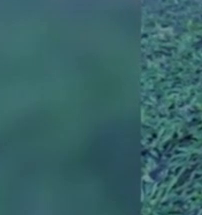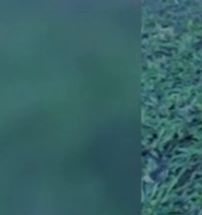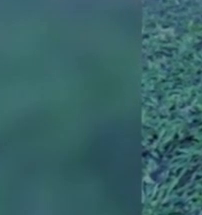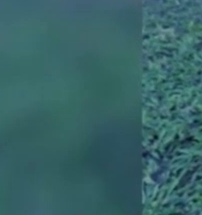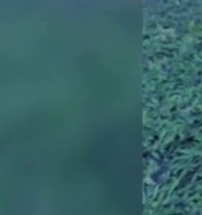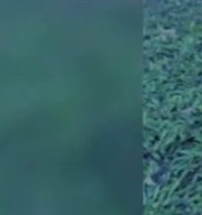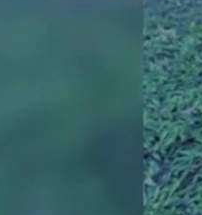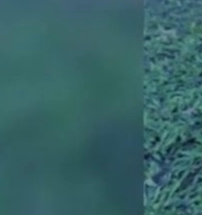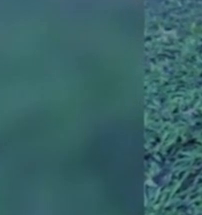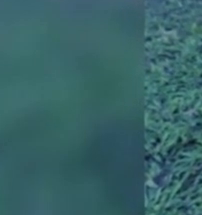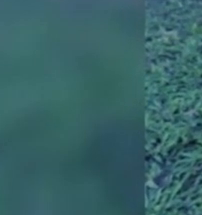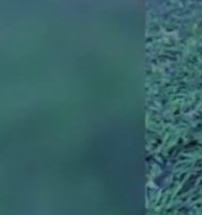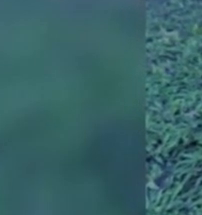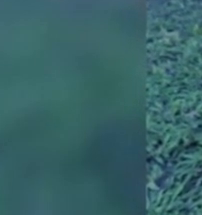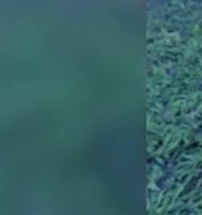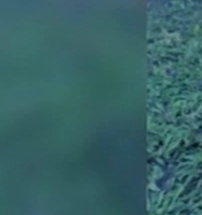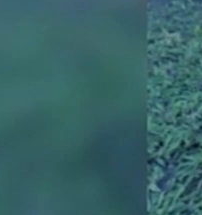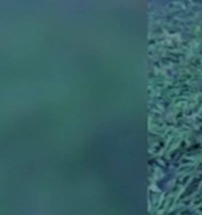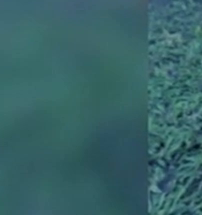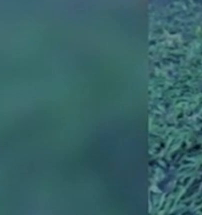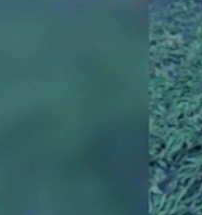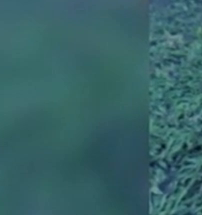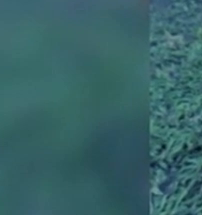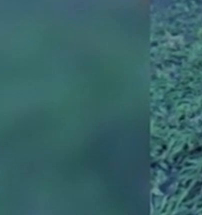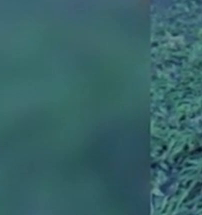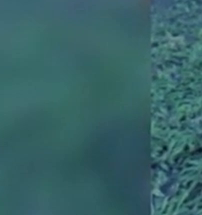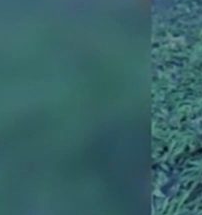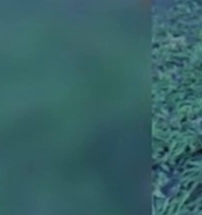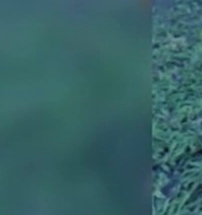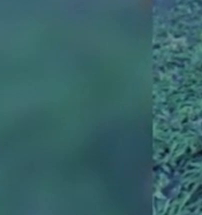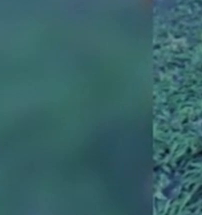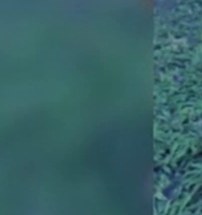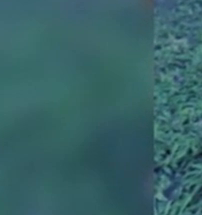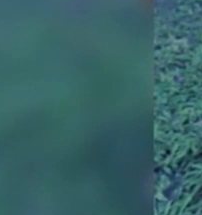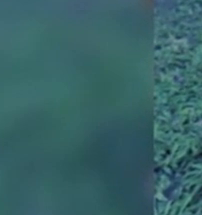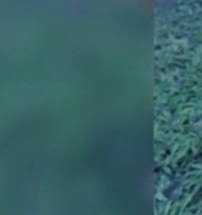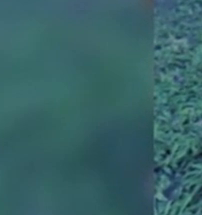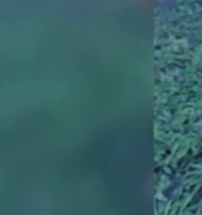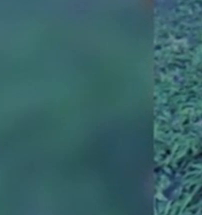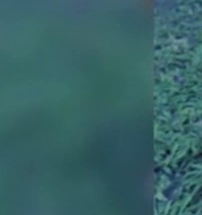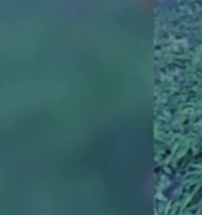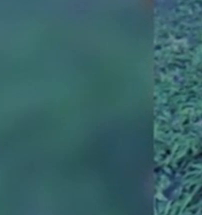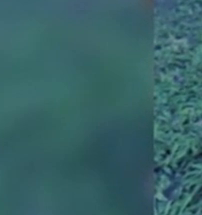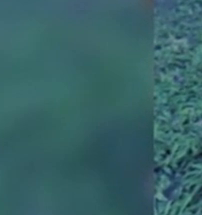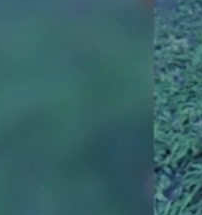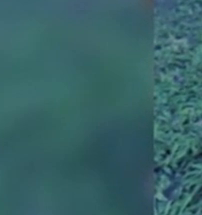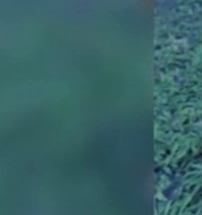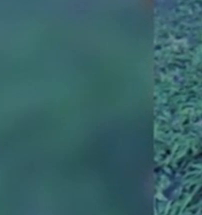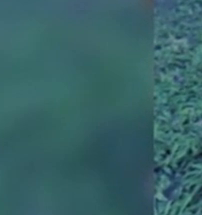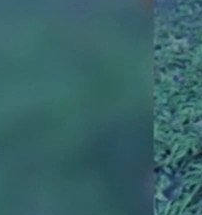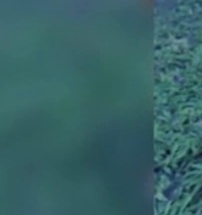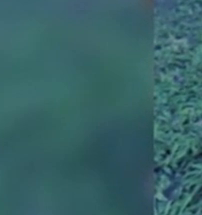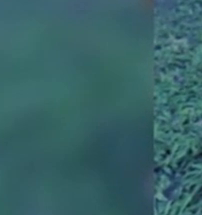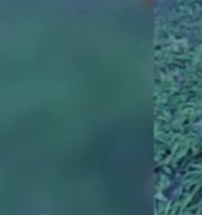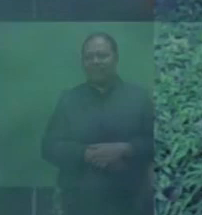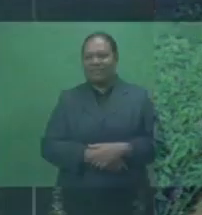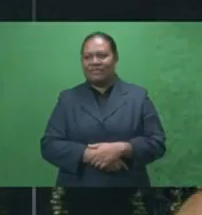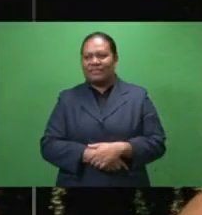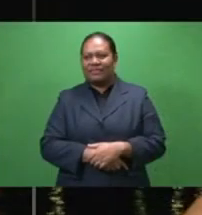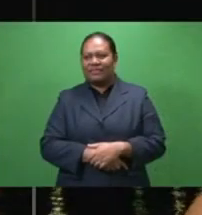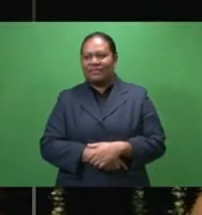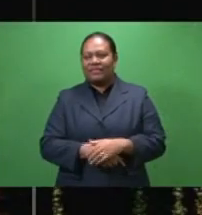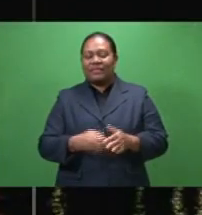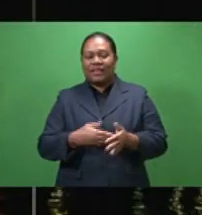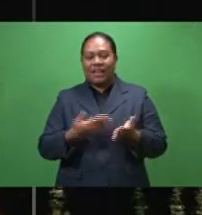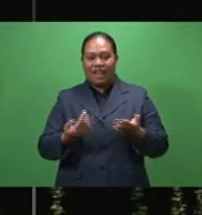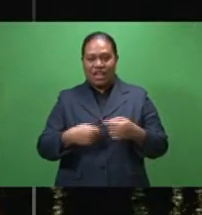day, keeping cool in the heat of Fiji summer. And this was taken by James Lingo. Absolutely adorable. And